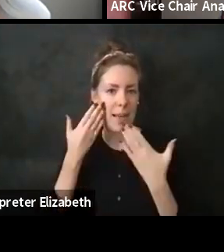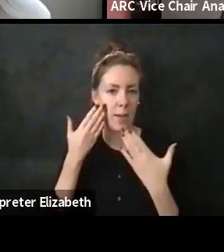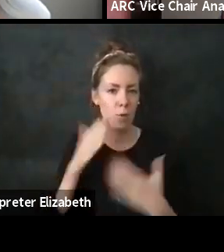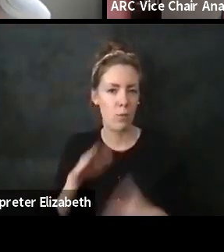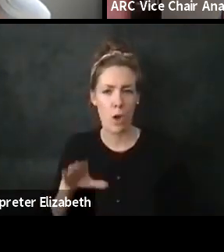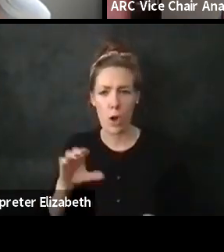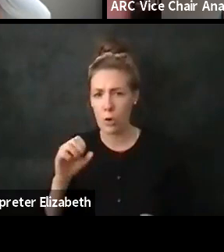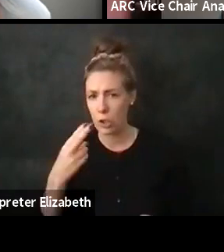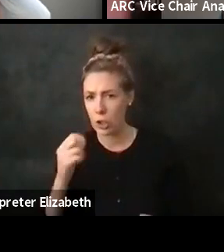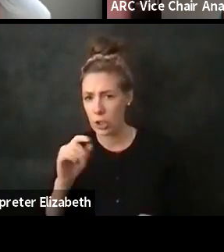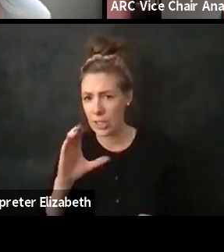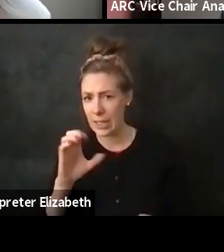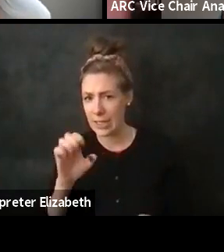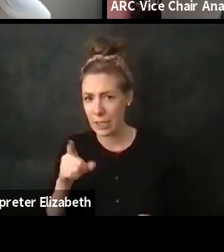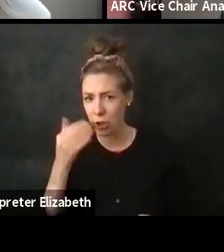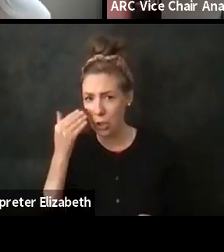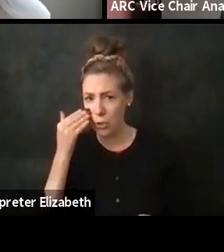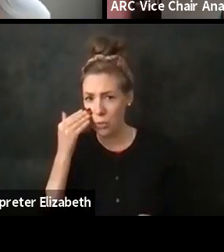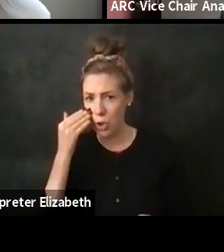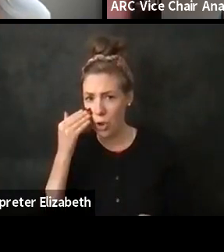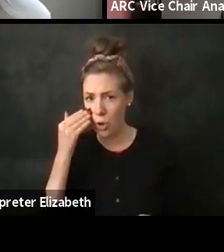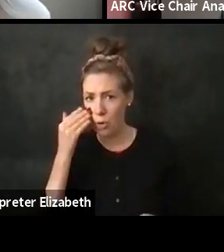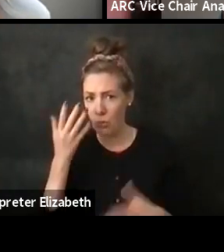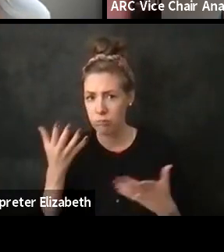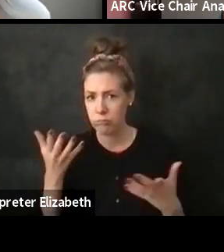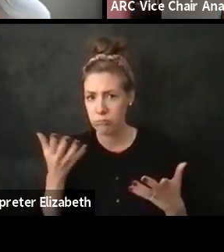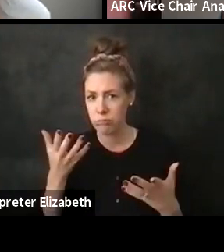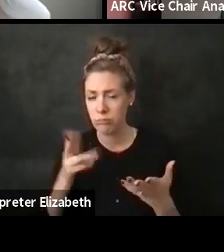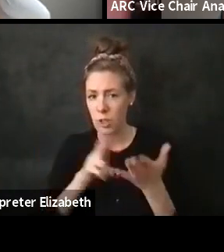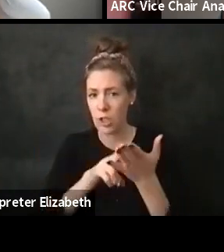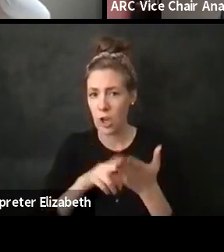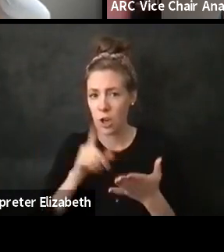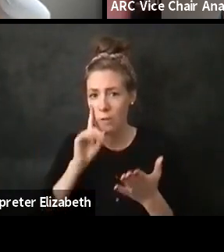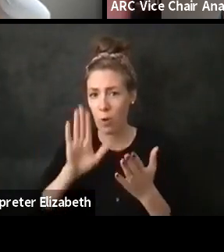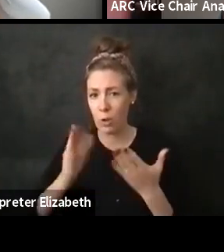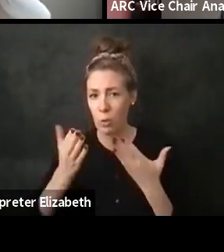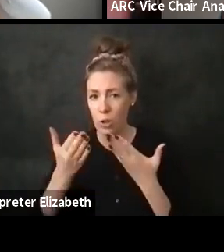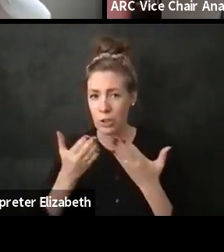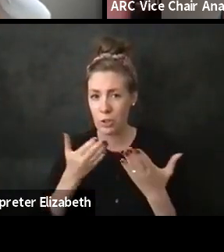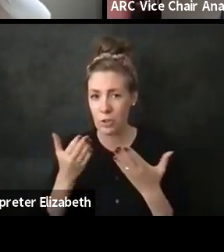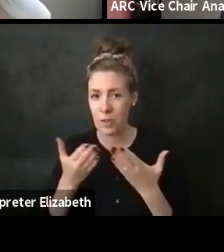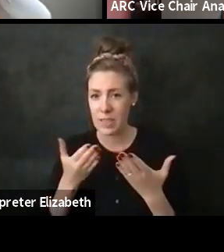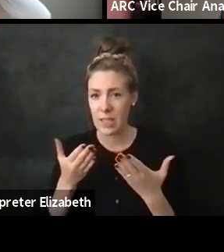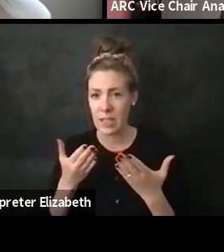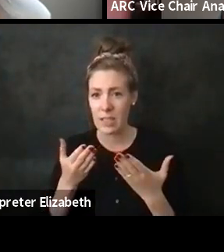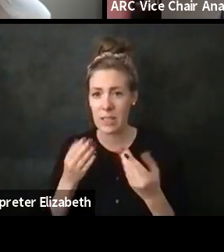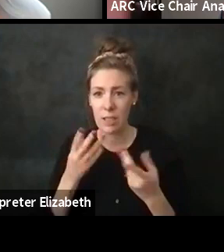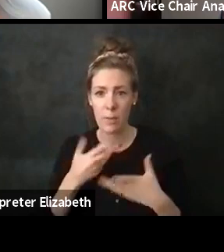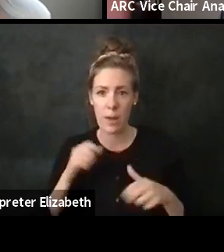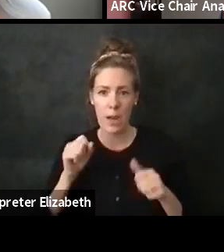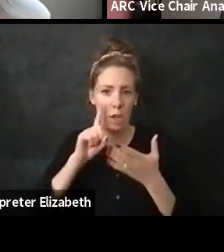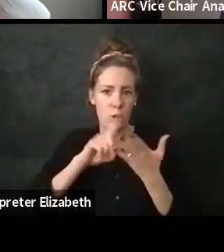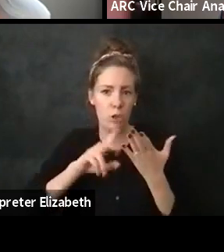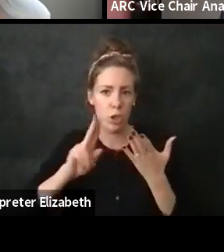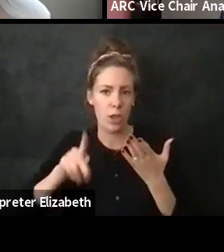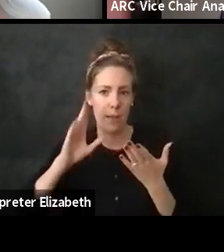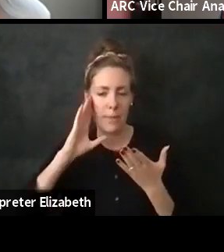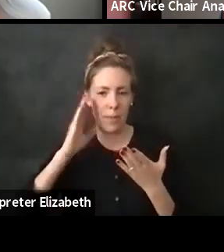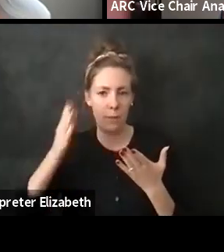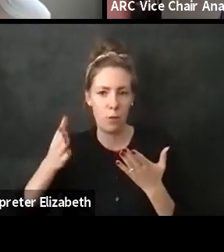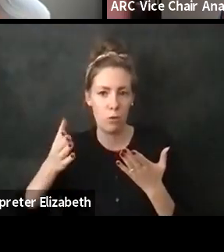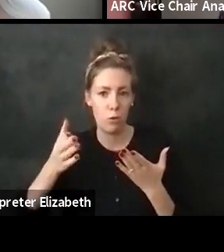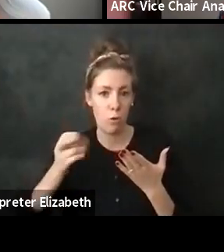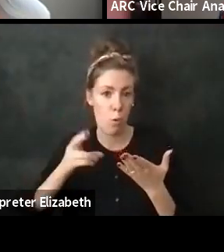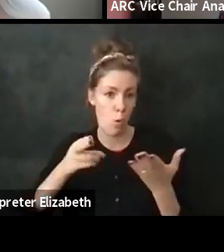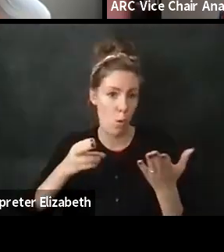if you know off the top of your head, what sort of the contract for your services is. And that is certainly information that I can look up and share at a future date, or if